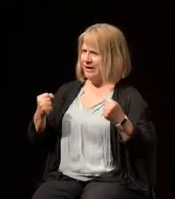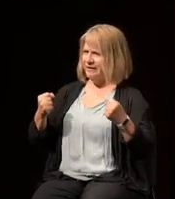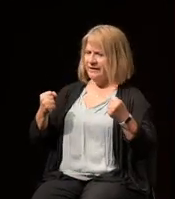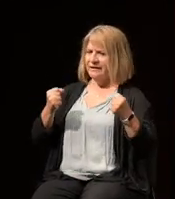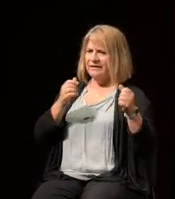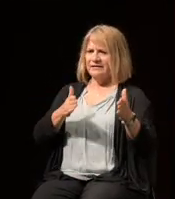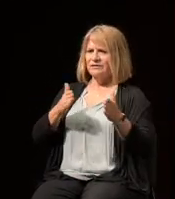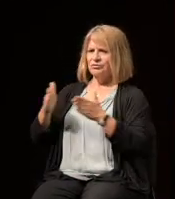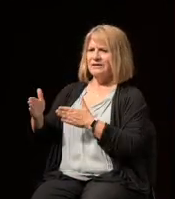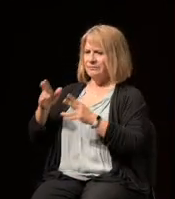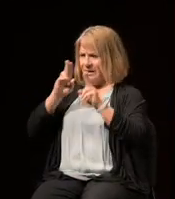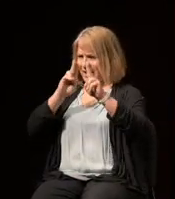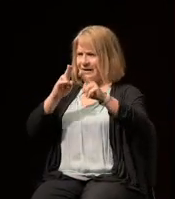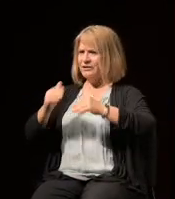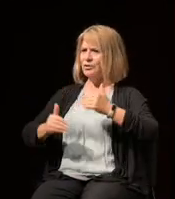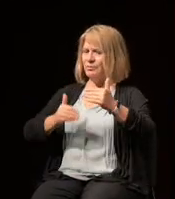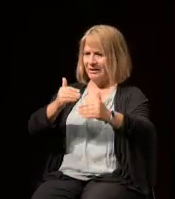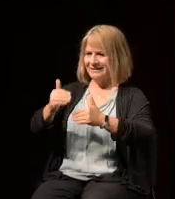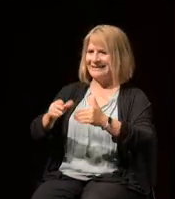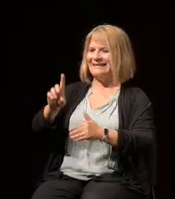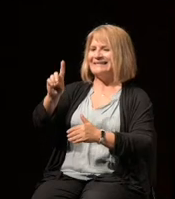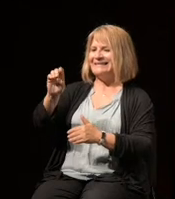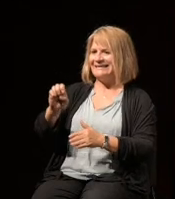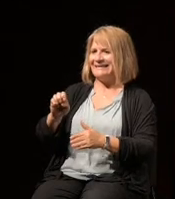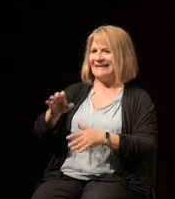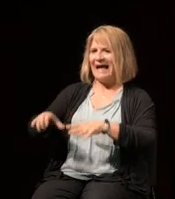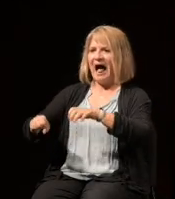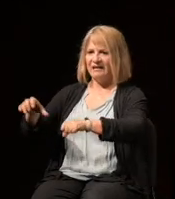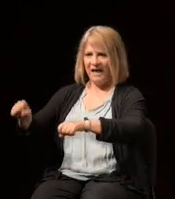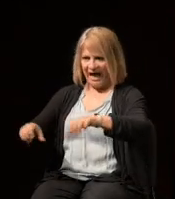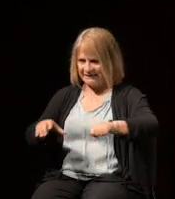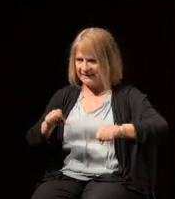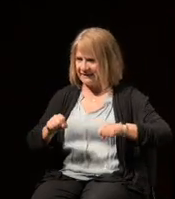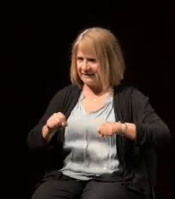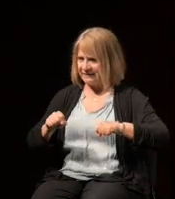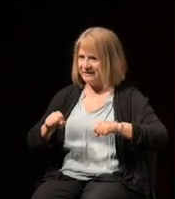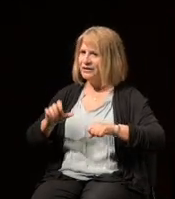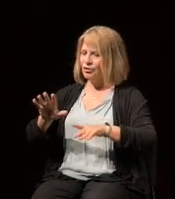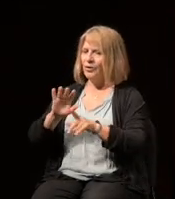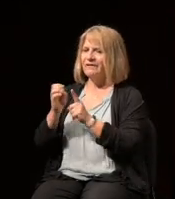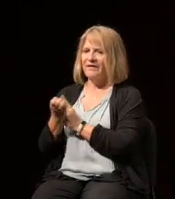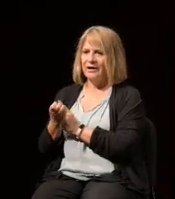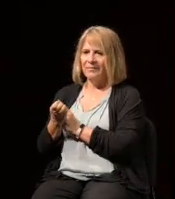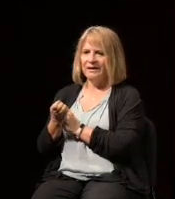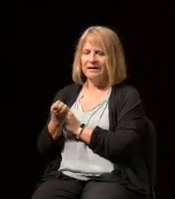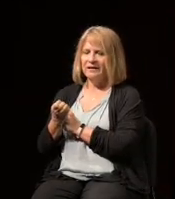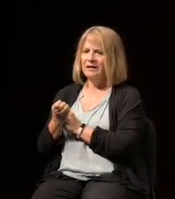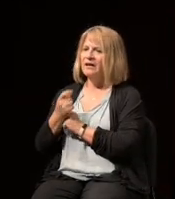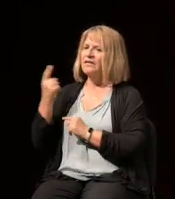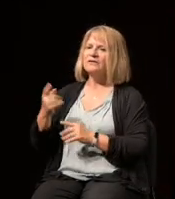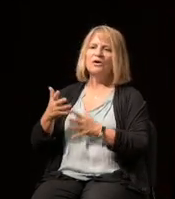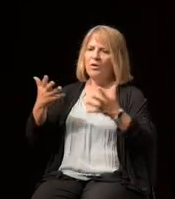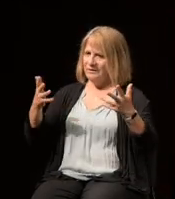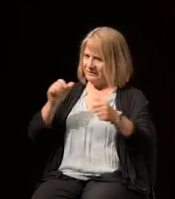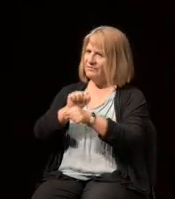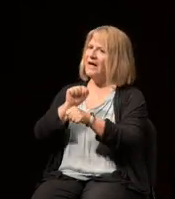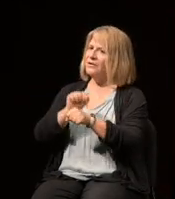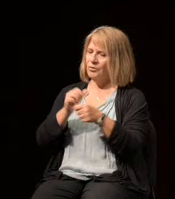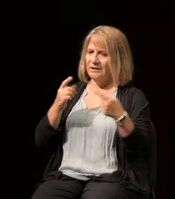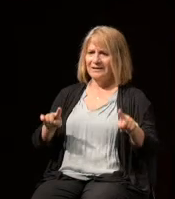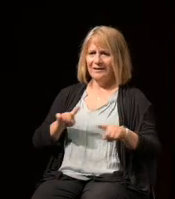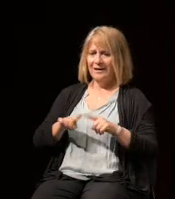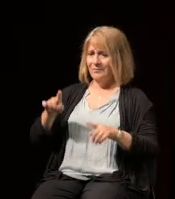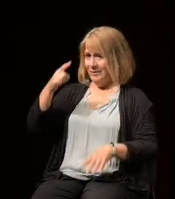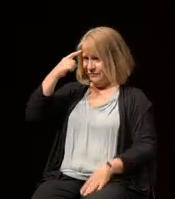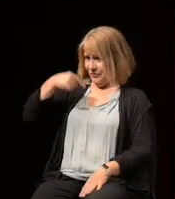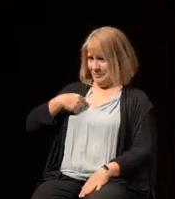your processes and decolonizing curriculum and environment and those types of things. So there's always plenty of work to do, but you, to